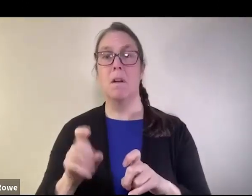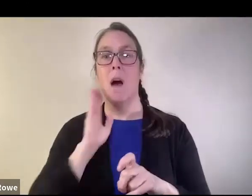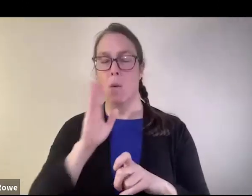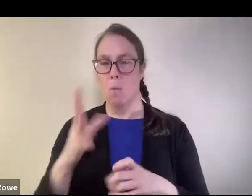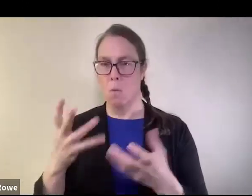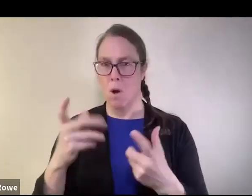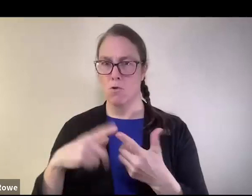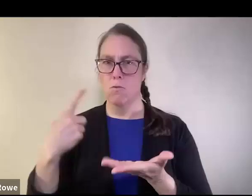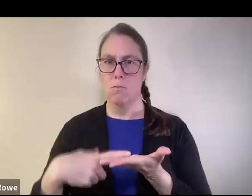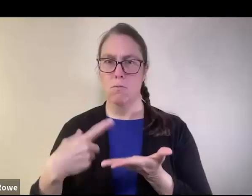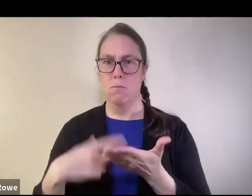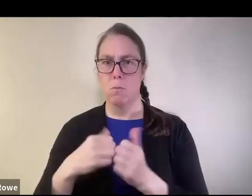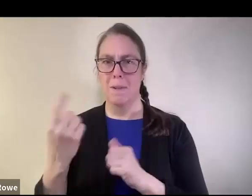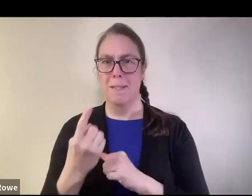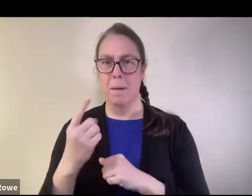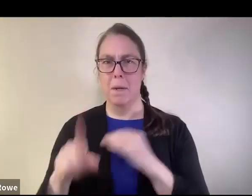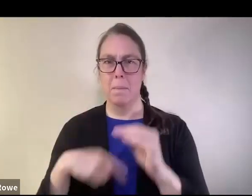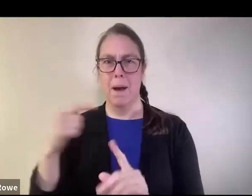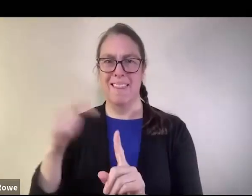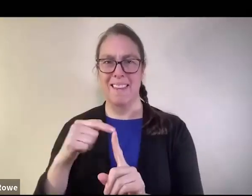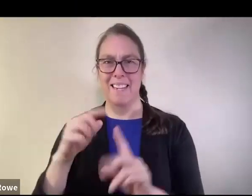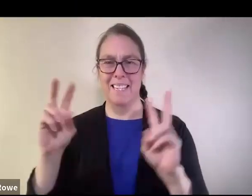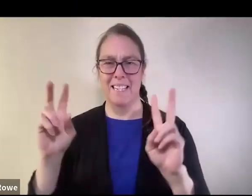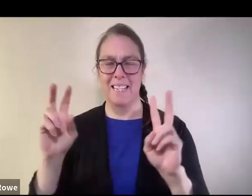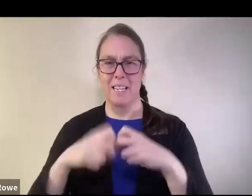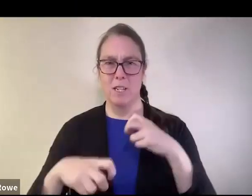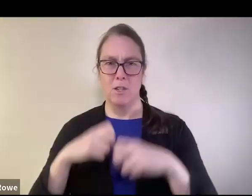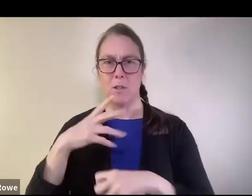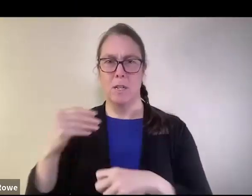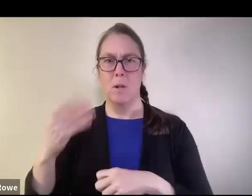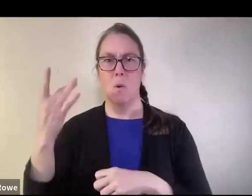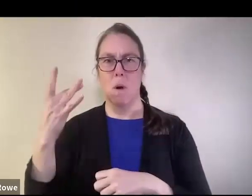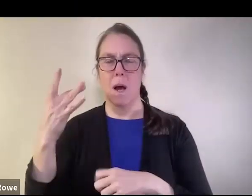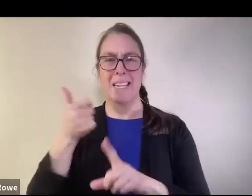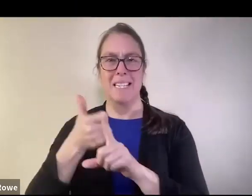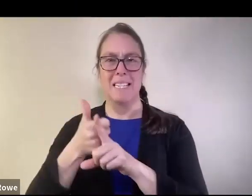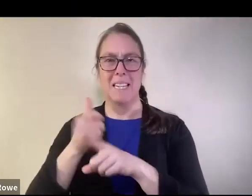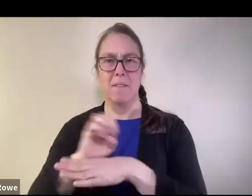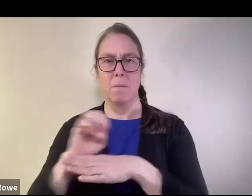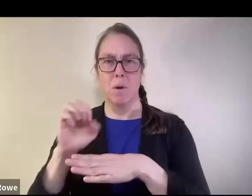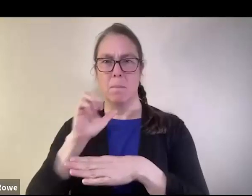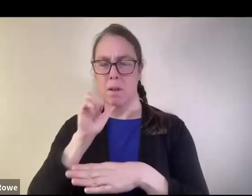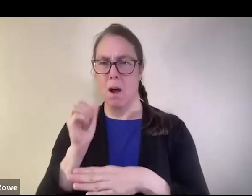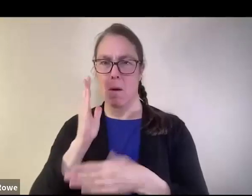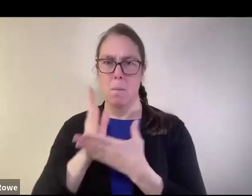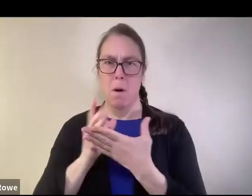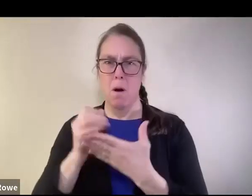these issues and why self-employment is not part of this town hall. We will